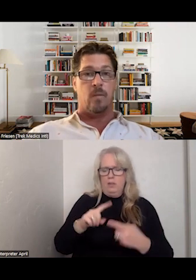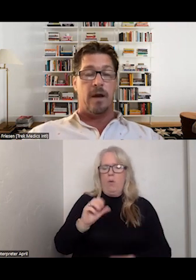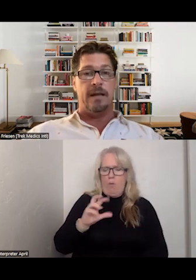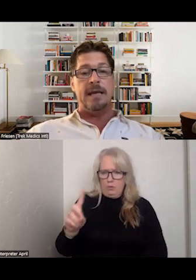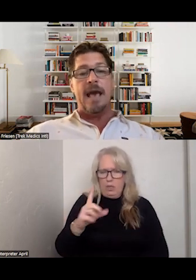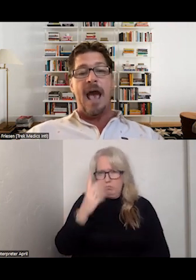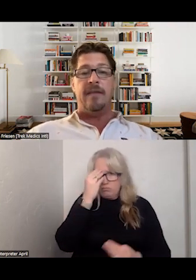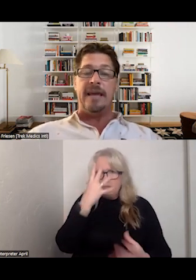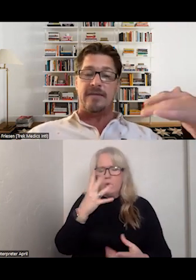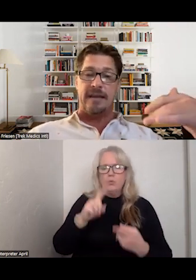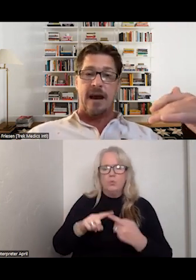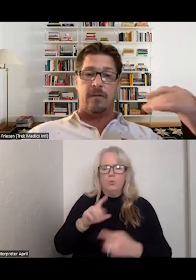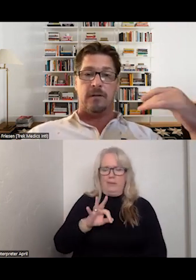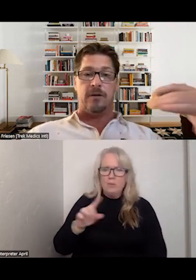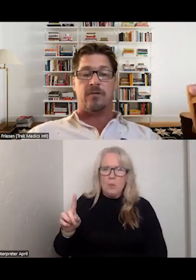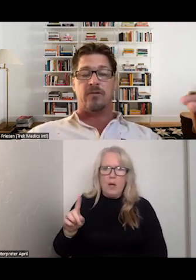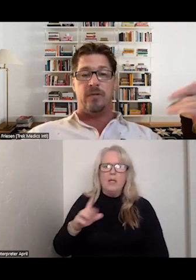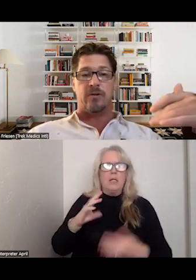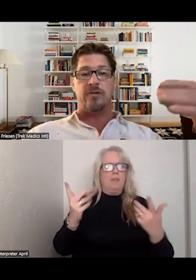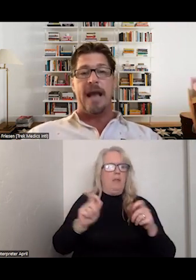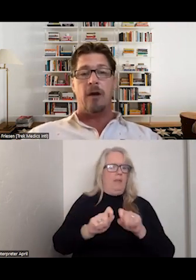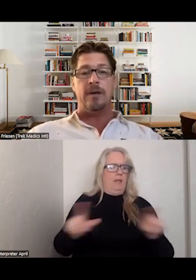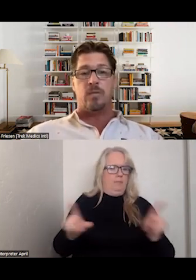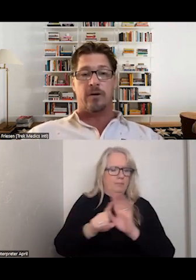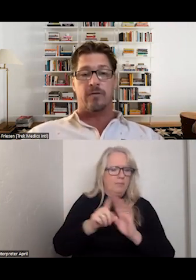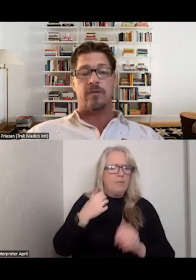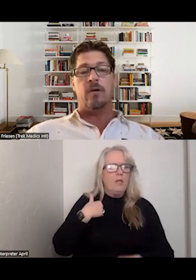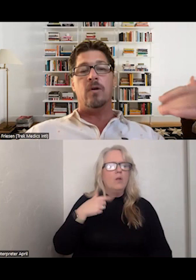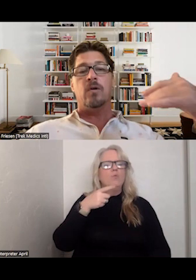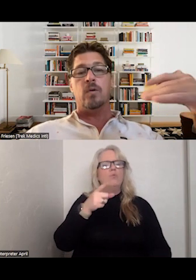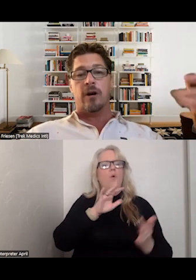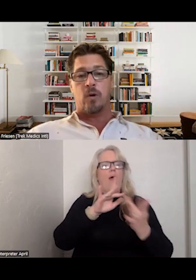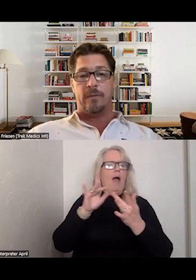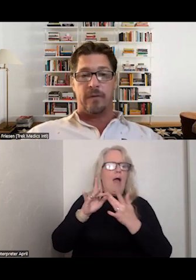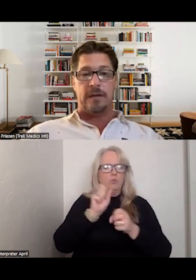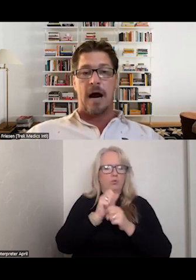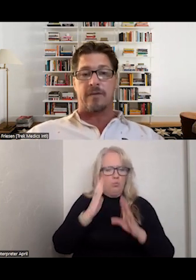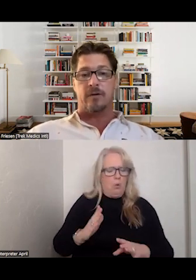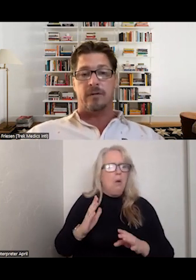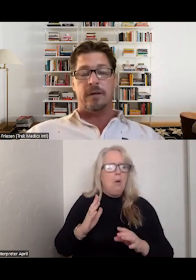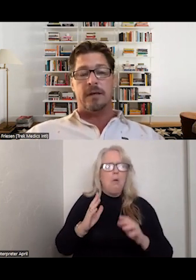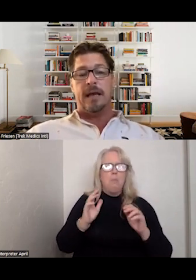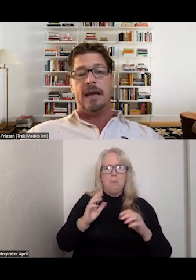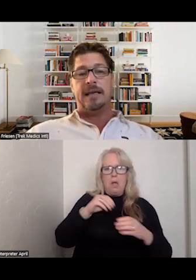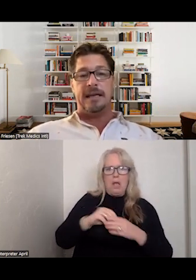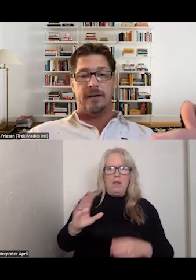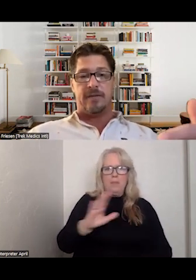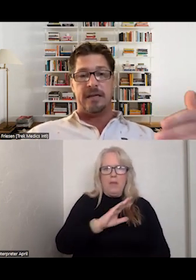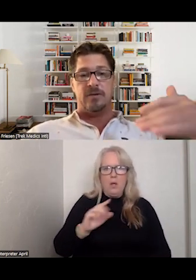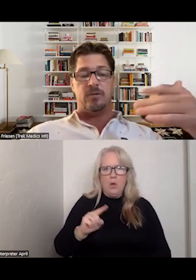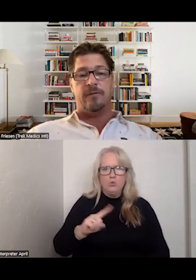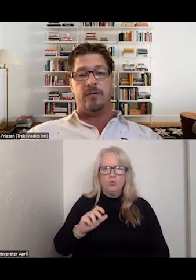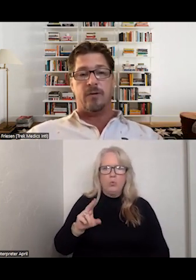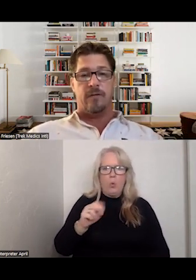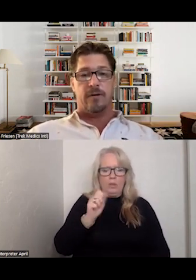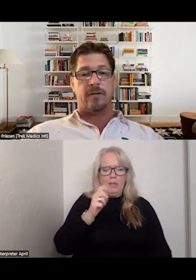to 911. And then they send out alerts to their street outreach workers who are equipped with a naloxone and can get on